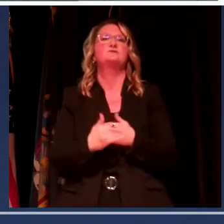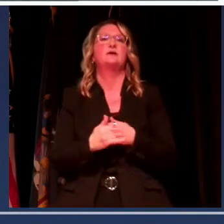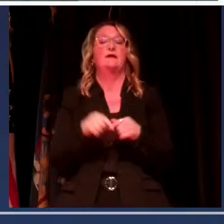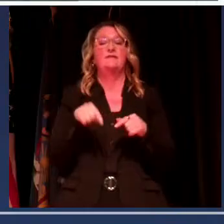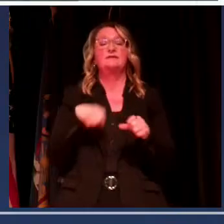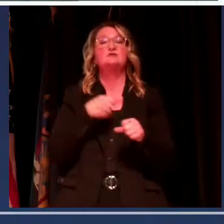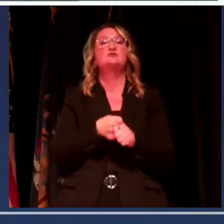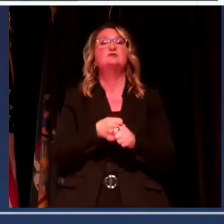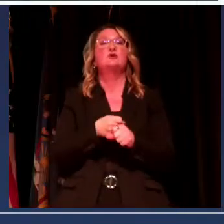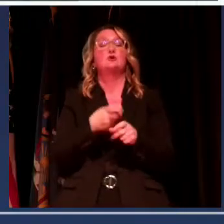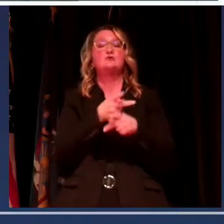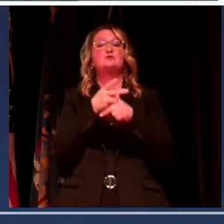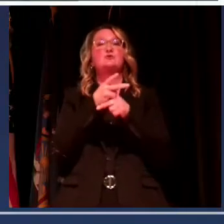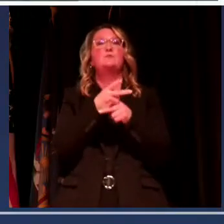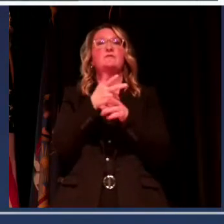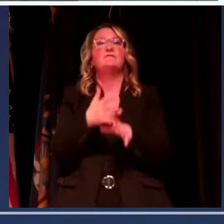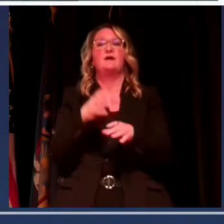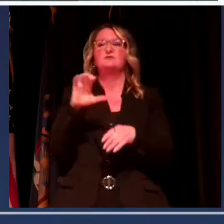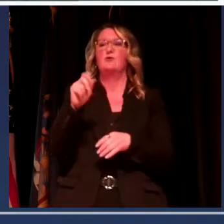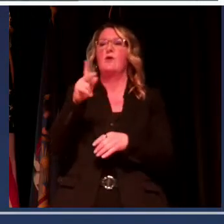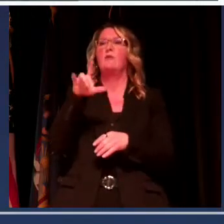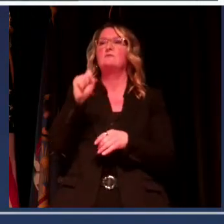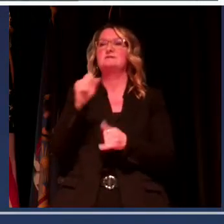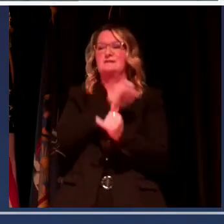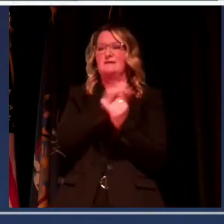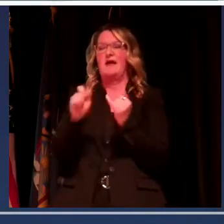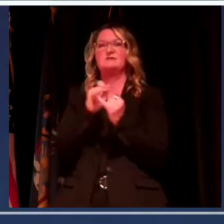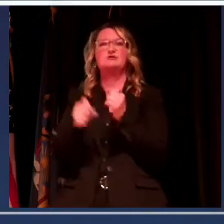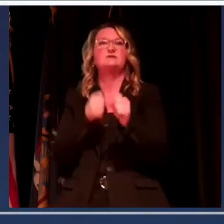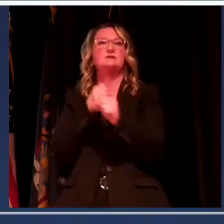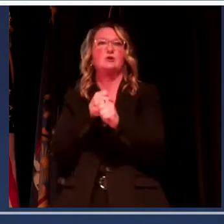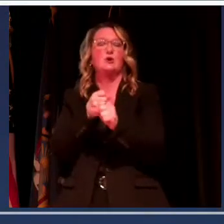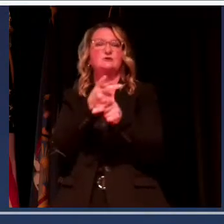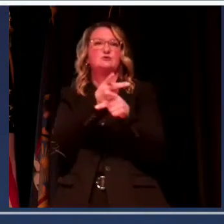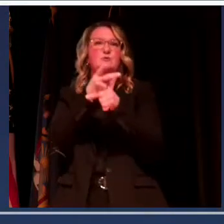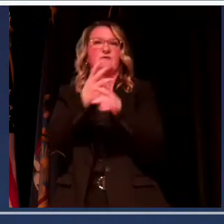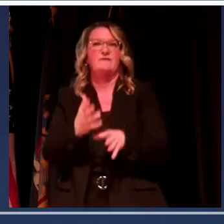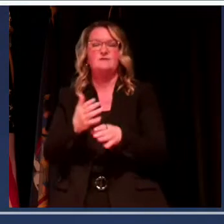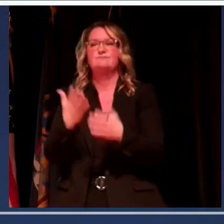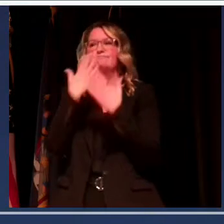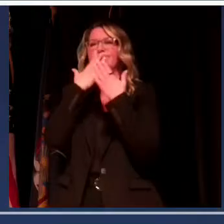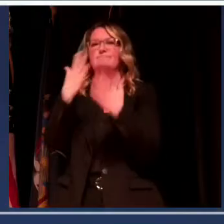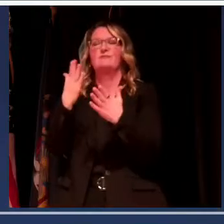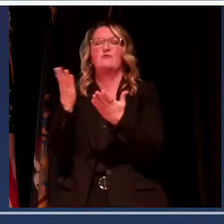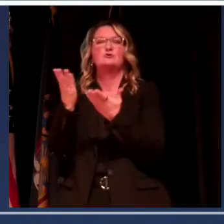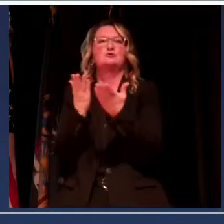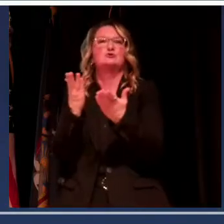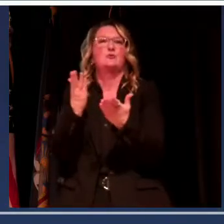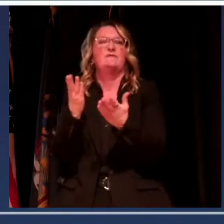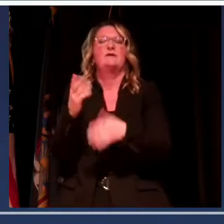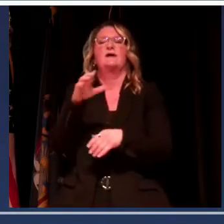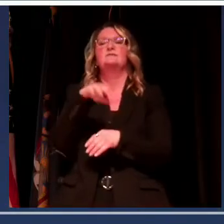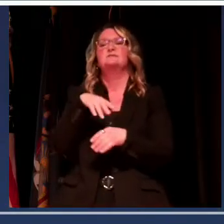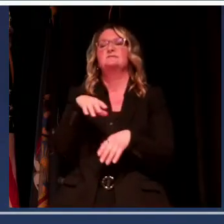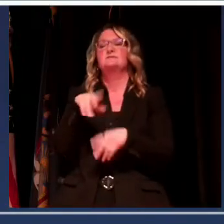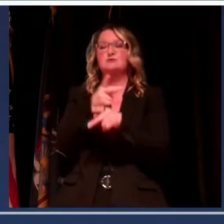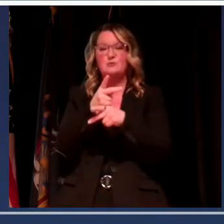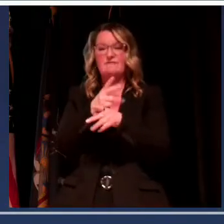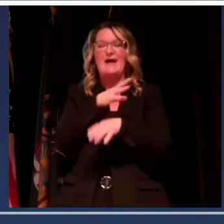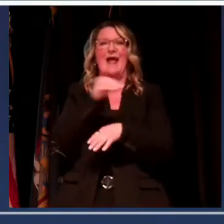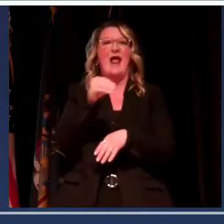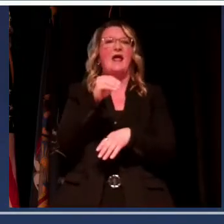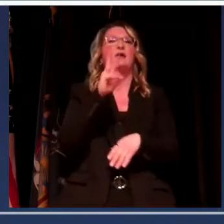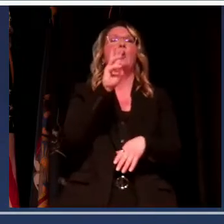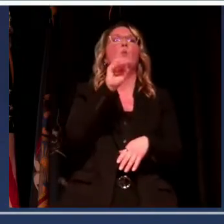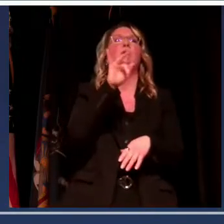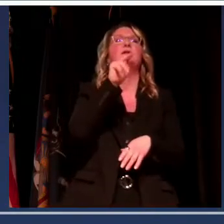year is Supervisor Kulpa's final year as supervisor, and I thank him for his service to the community as supervisor and as Williamsville mayor.